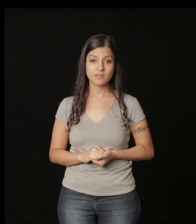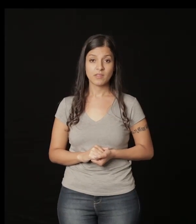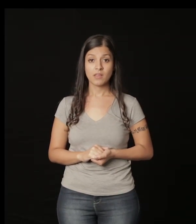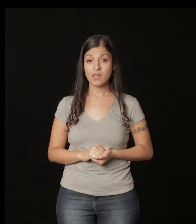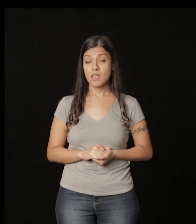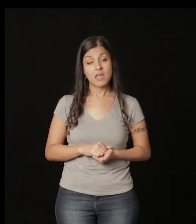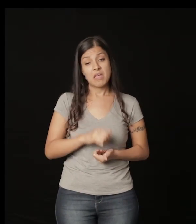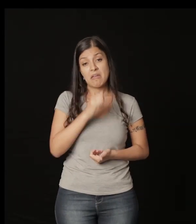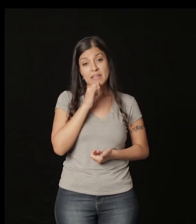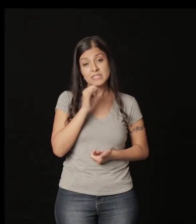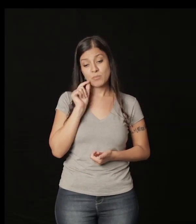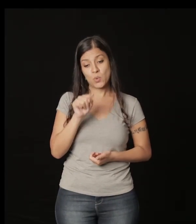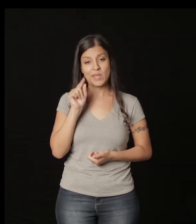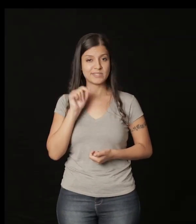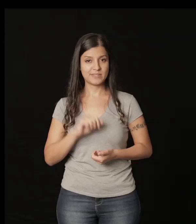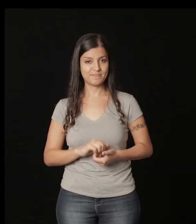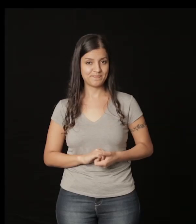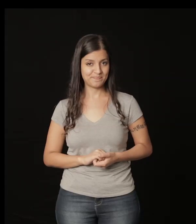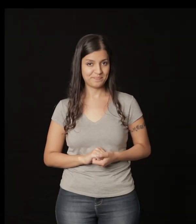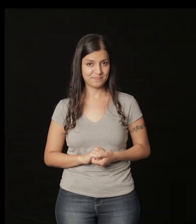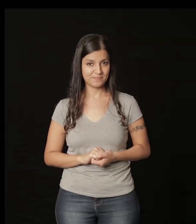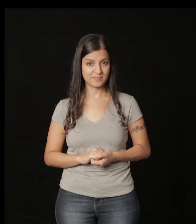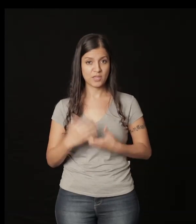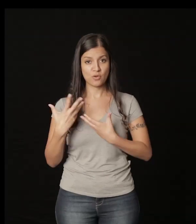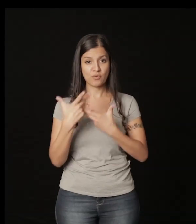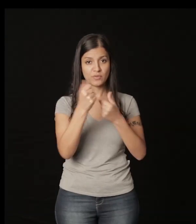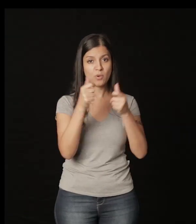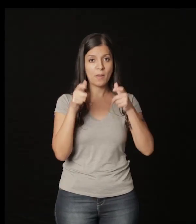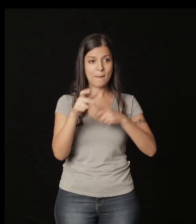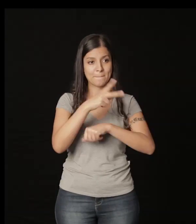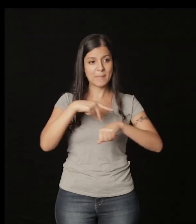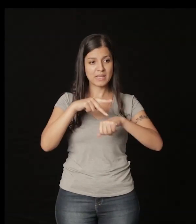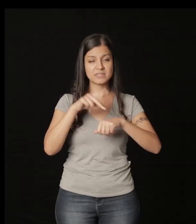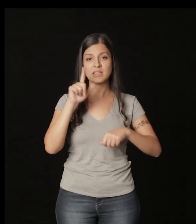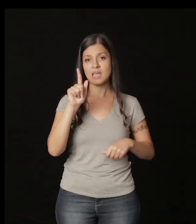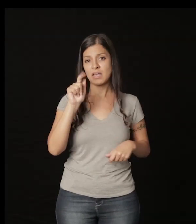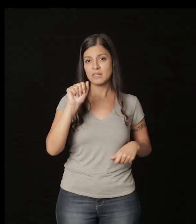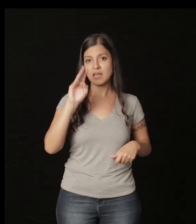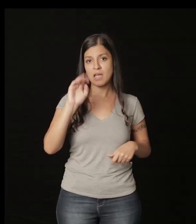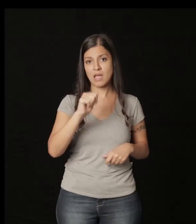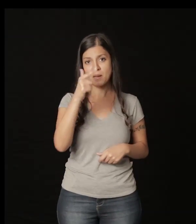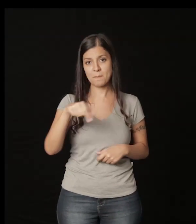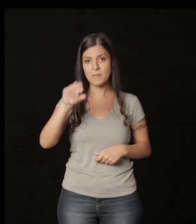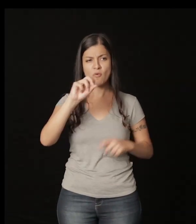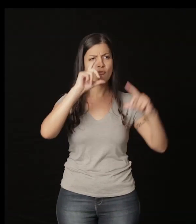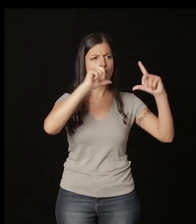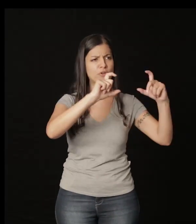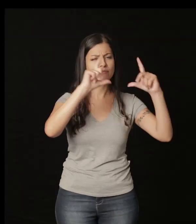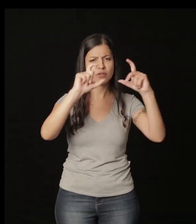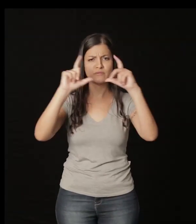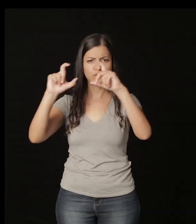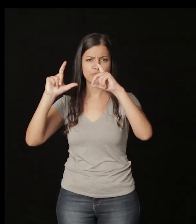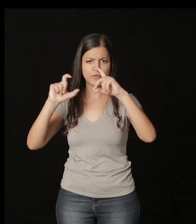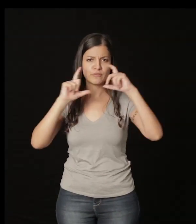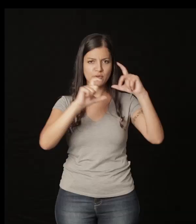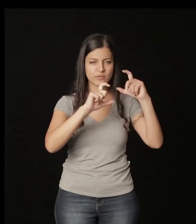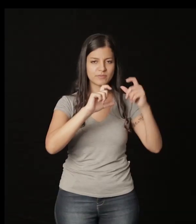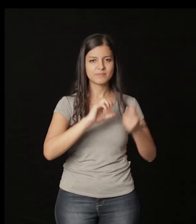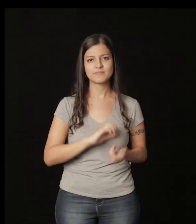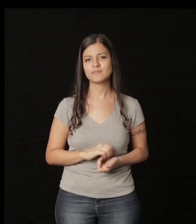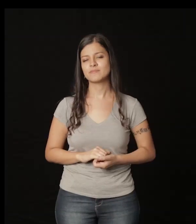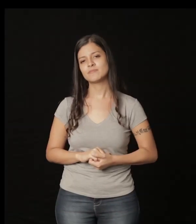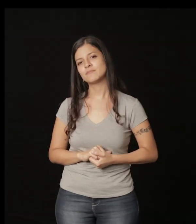One example is this. We were invited to Gabon to make a series of photographs